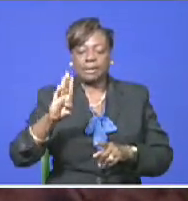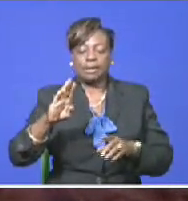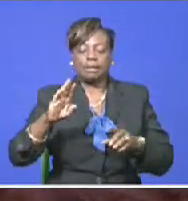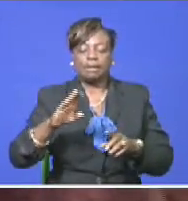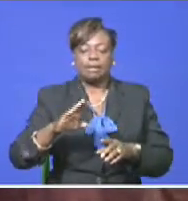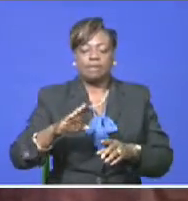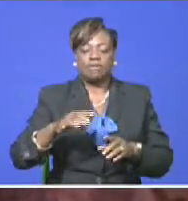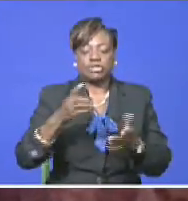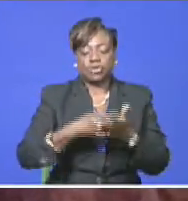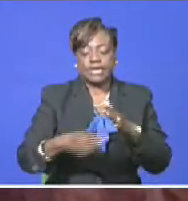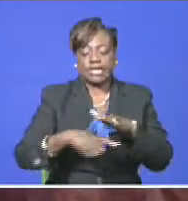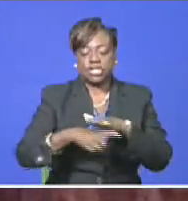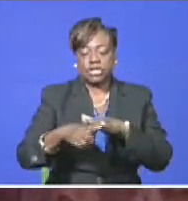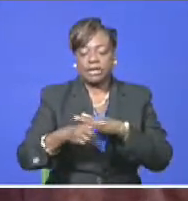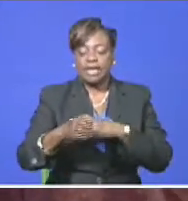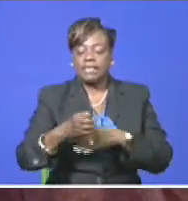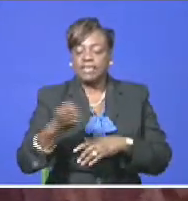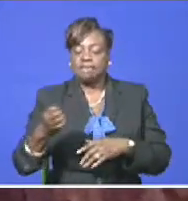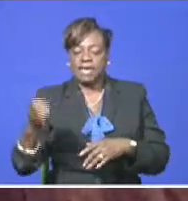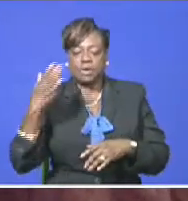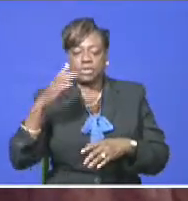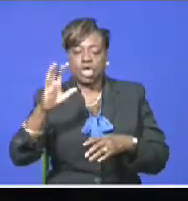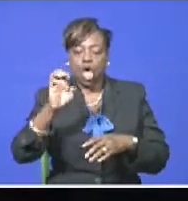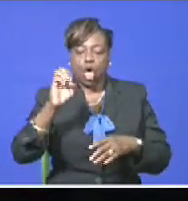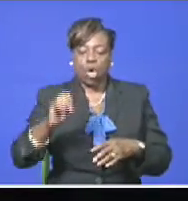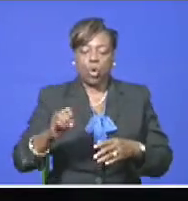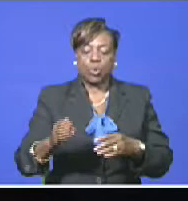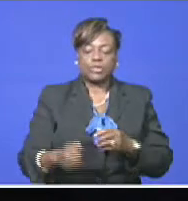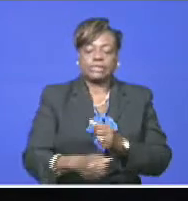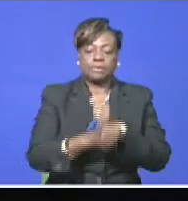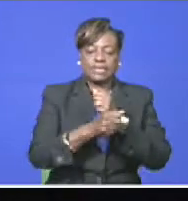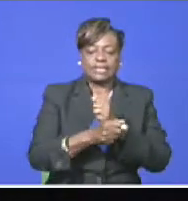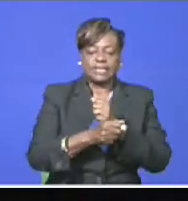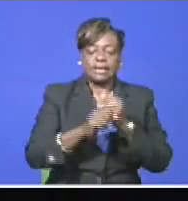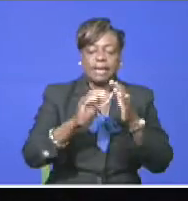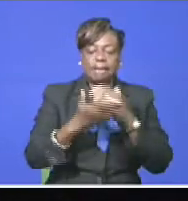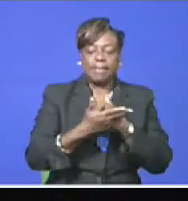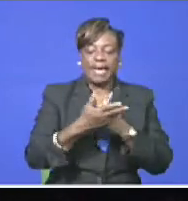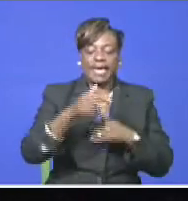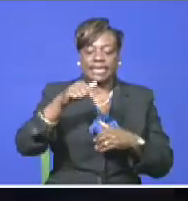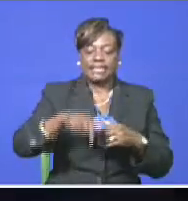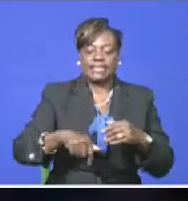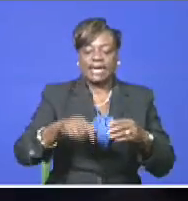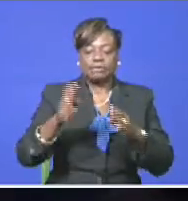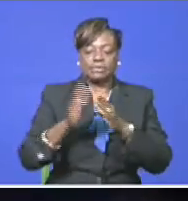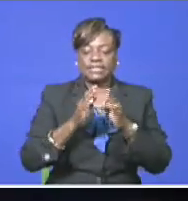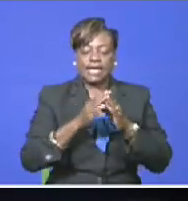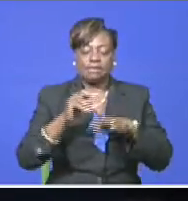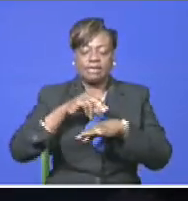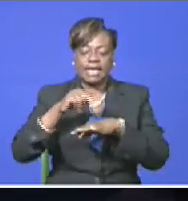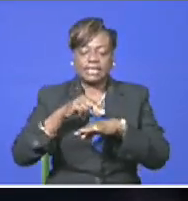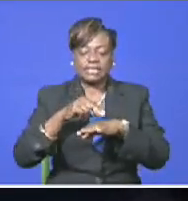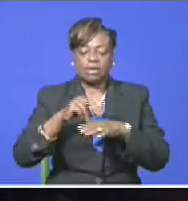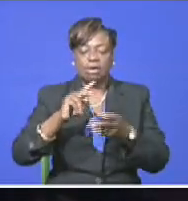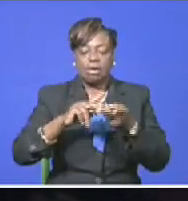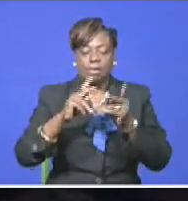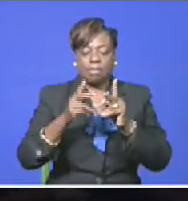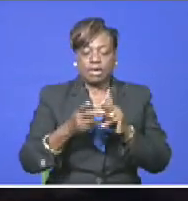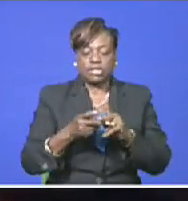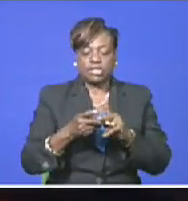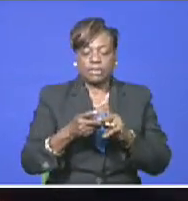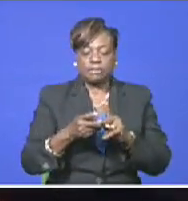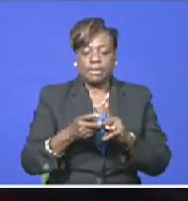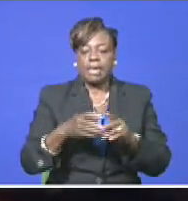was co-sponsored by the graduate chapter of the fraternity and the Downtown Nassau Partnership. Members of the public also dropped